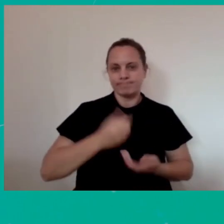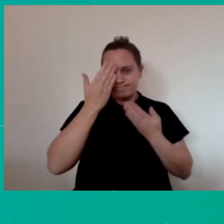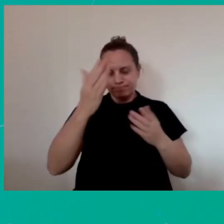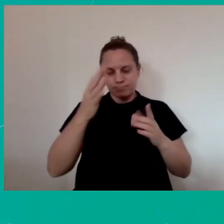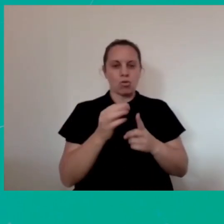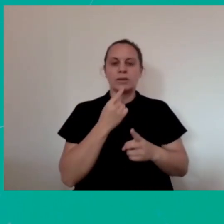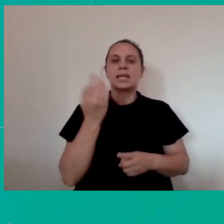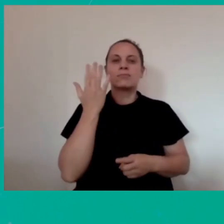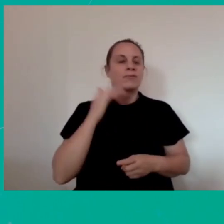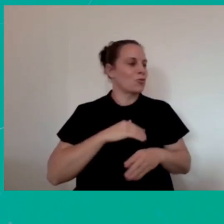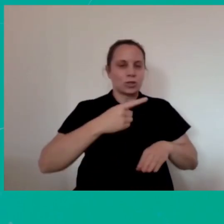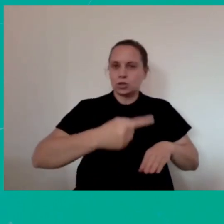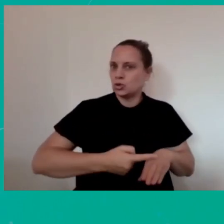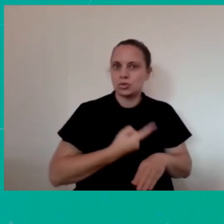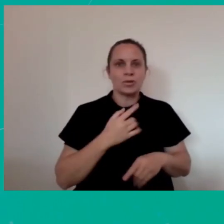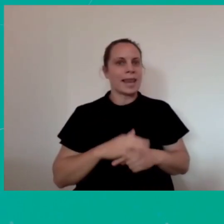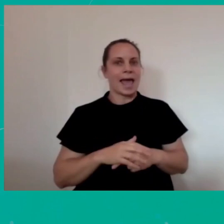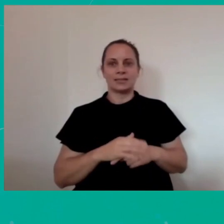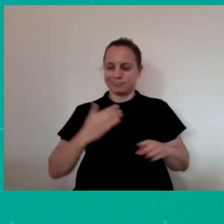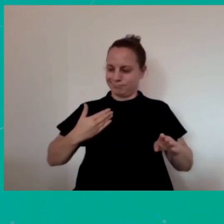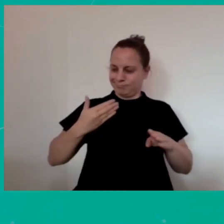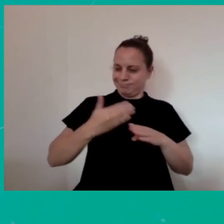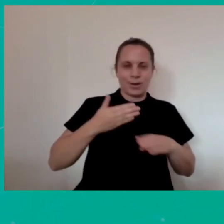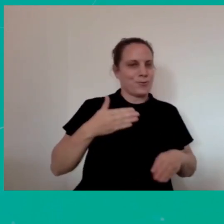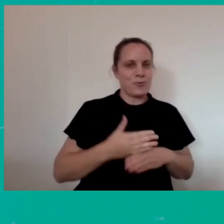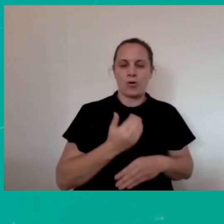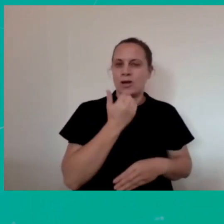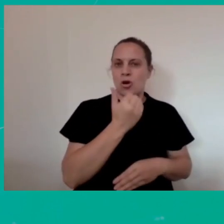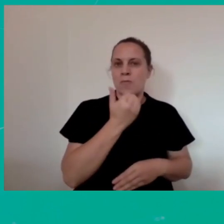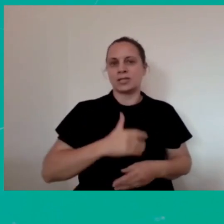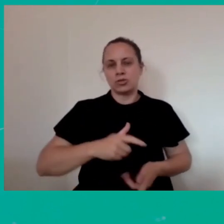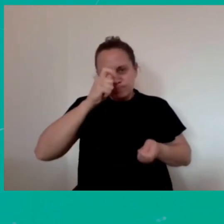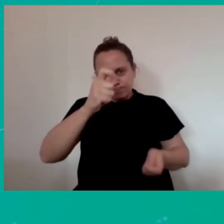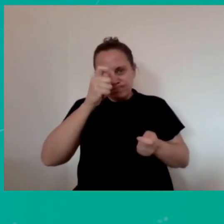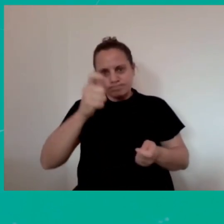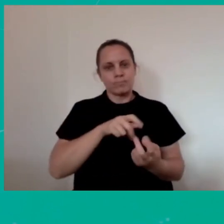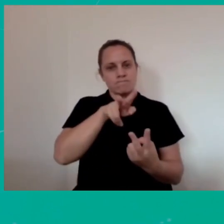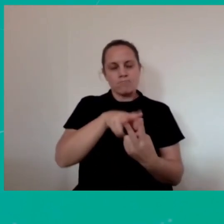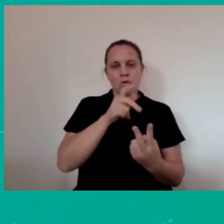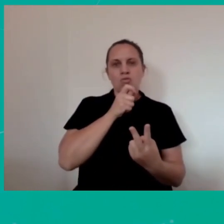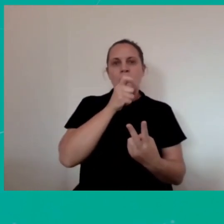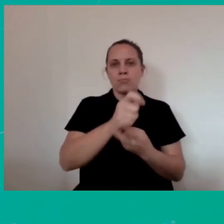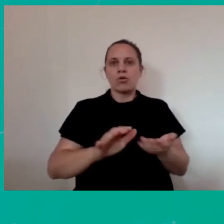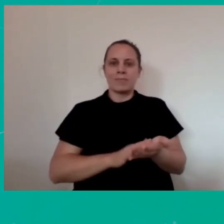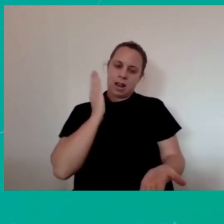little. So mahi for bringing about these reports so that change can happen.